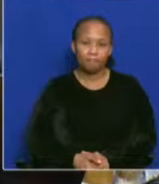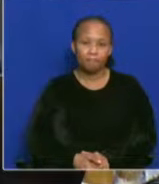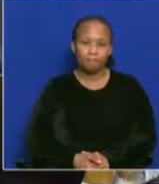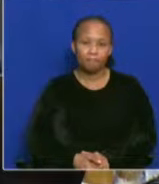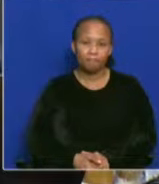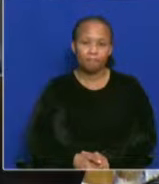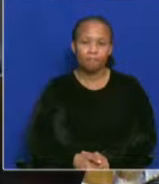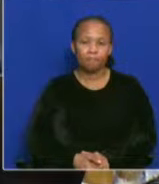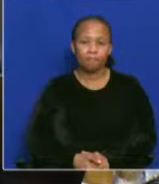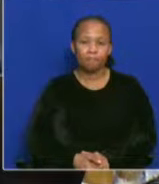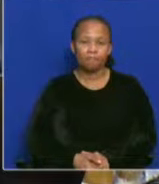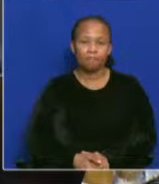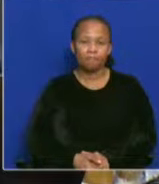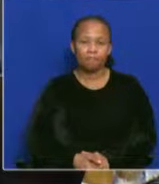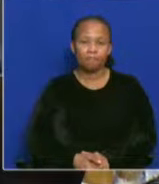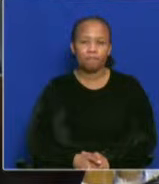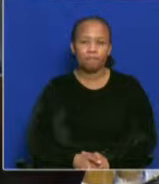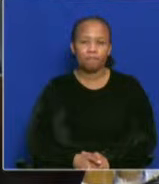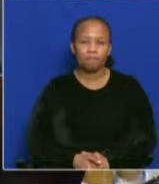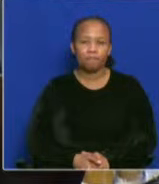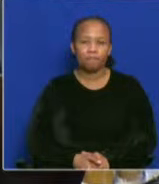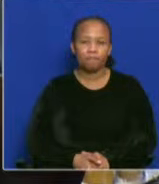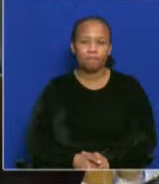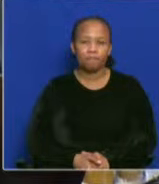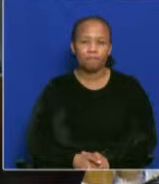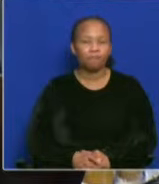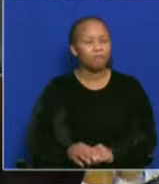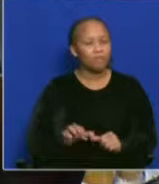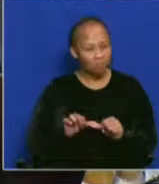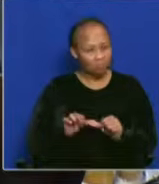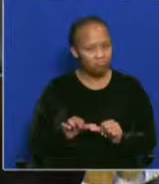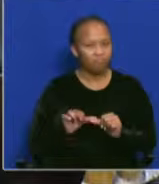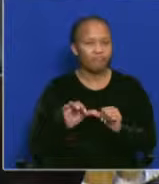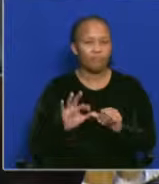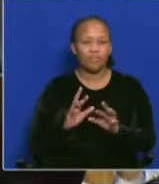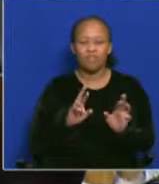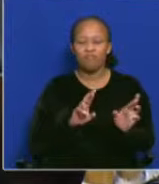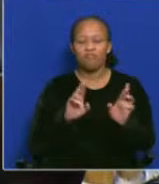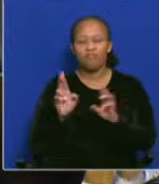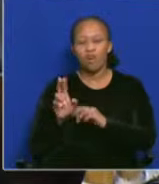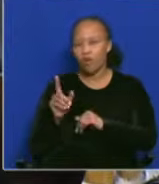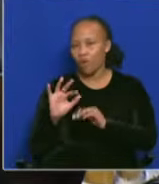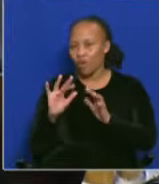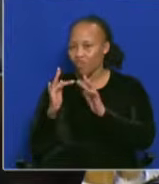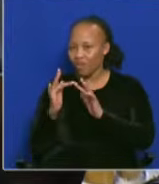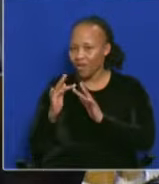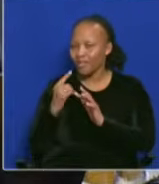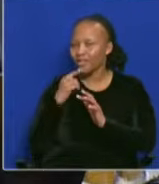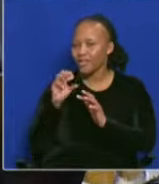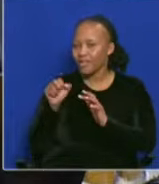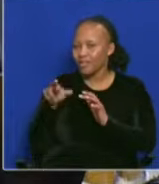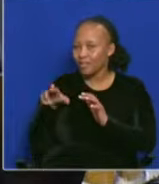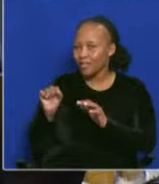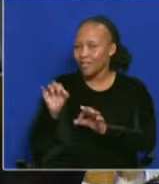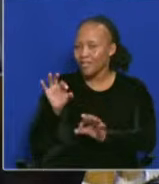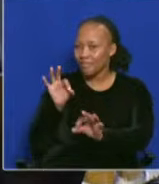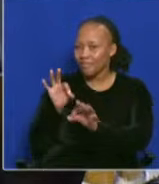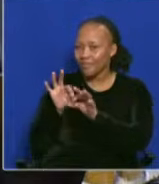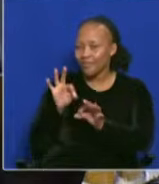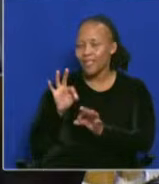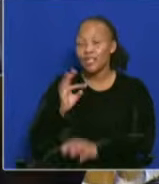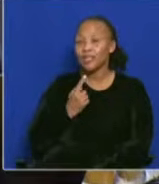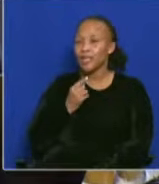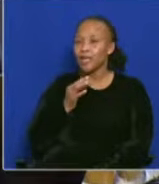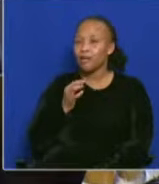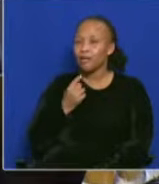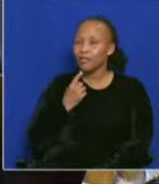that he persistently referred to his contacts at SARS and in particular mentioned Johan van Lochrenberg